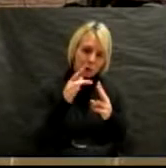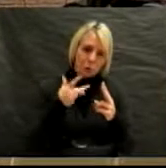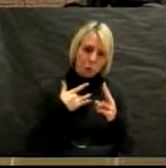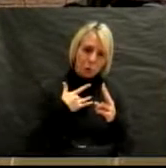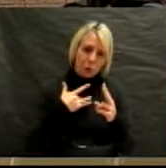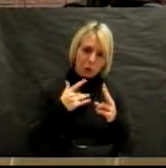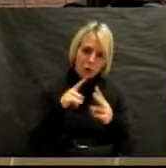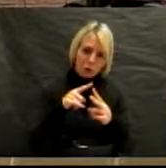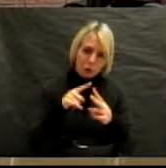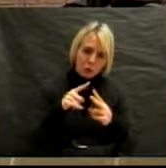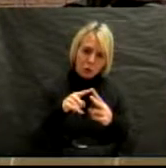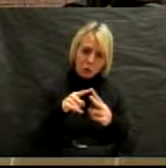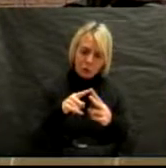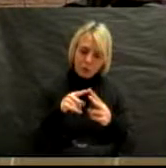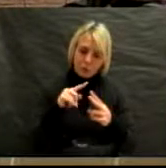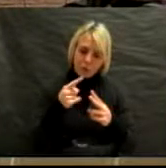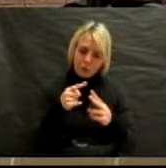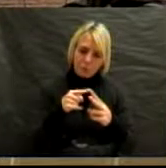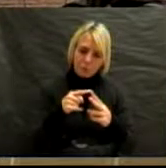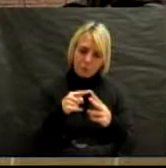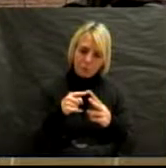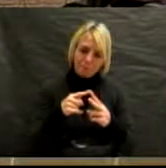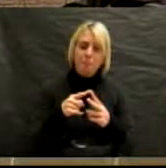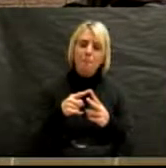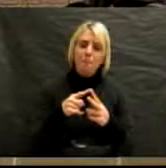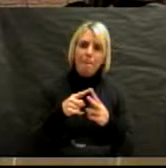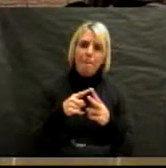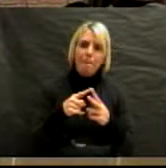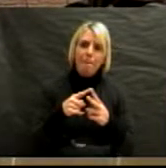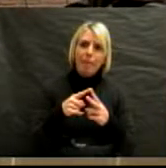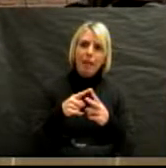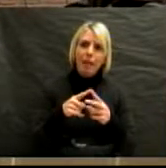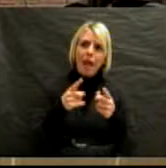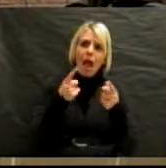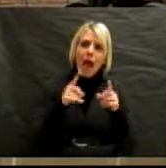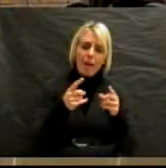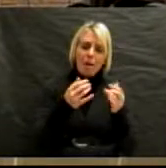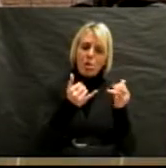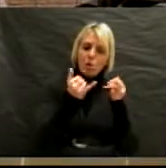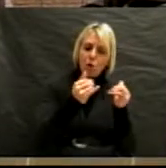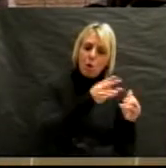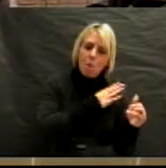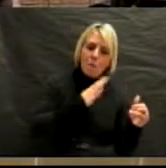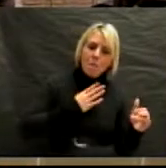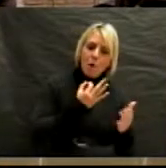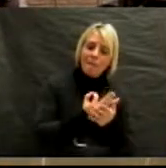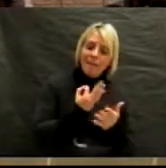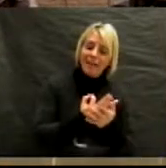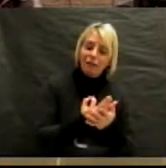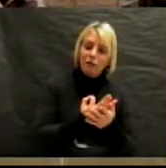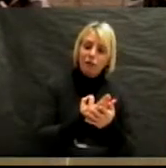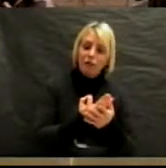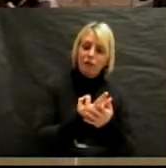even if the current board financially states that this amount of money is not important to